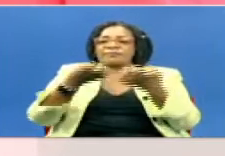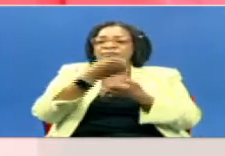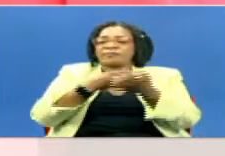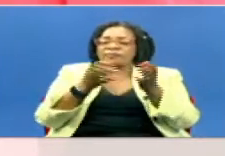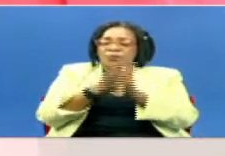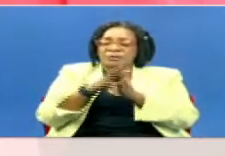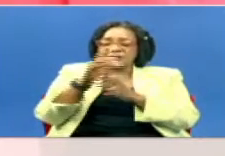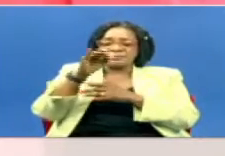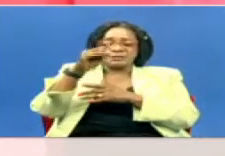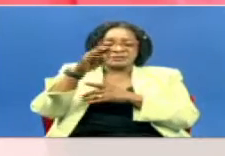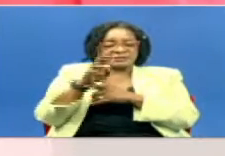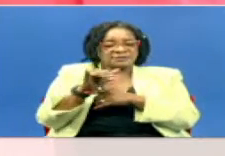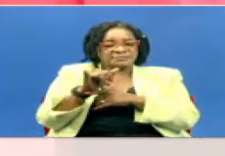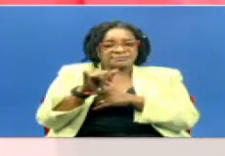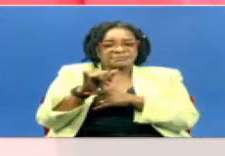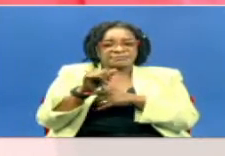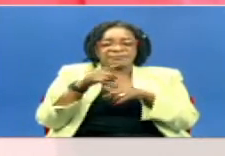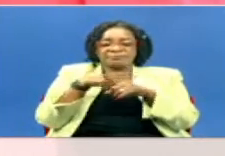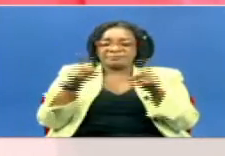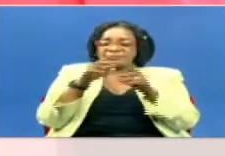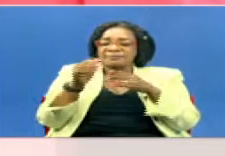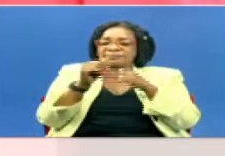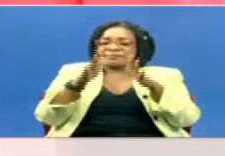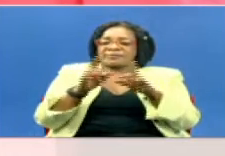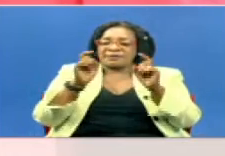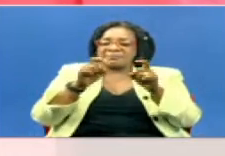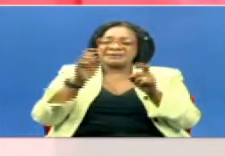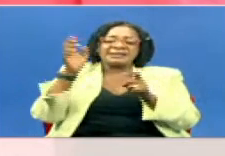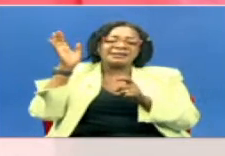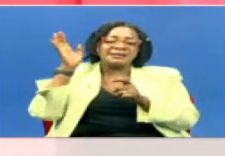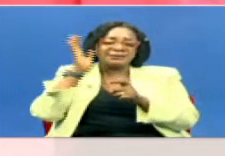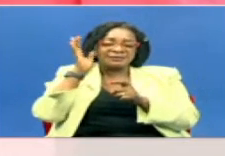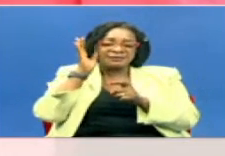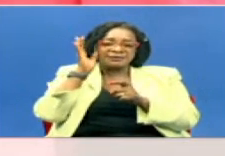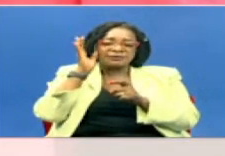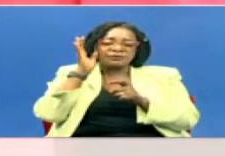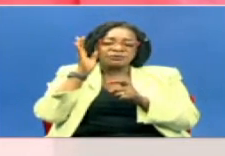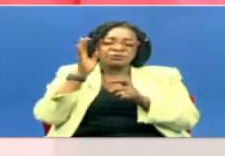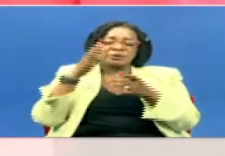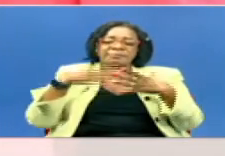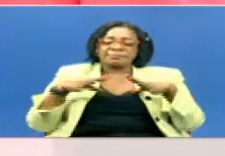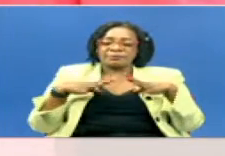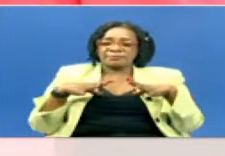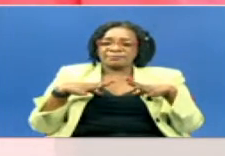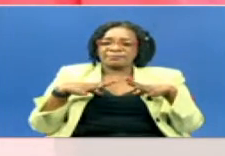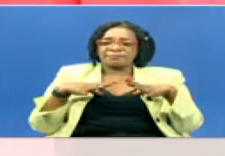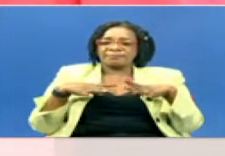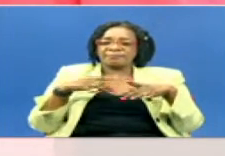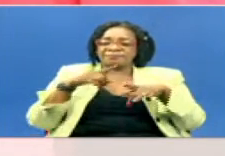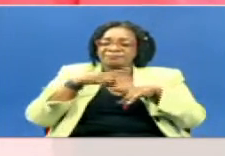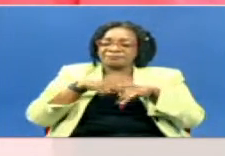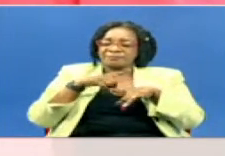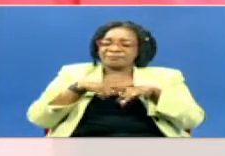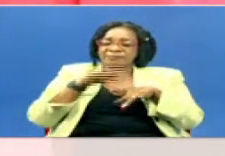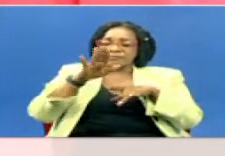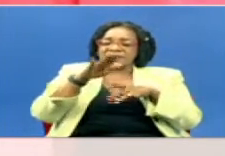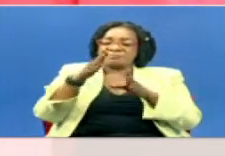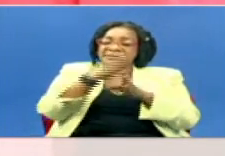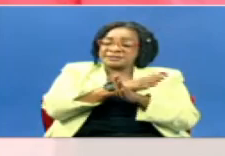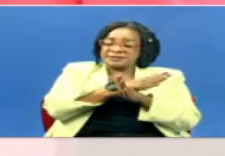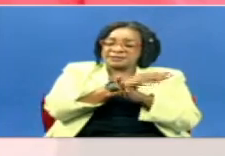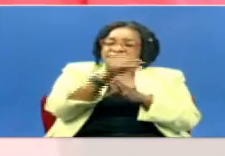subsidy. But a leader must also listen to the ground. When his predecessor, Uhuru